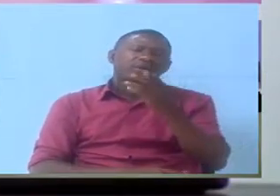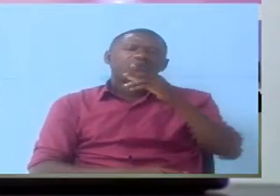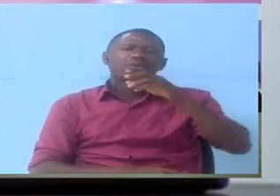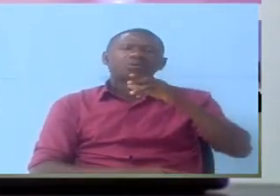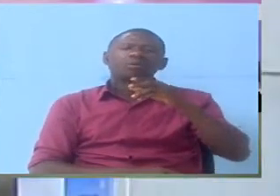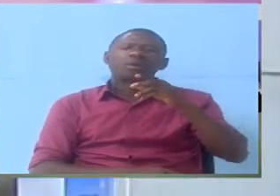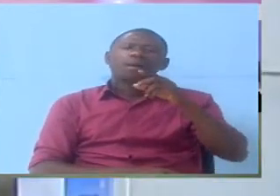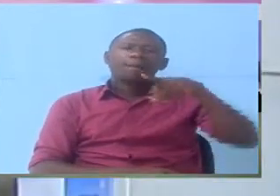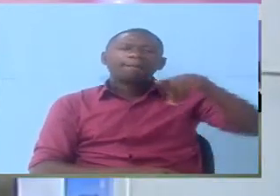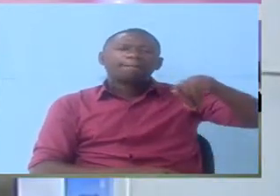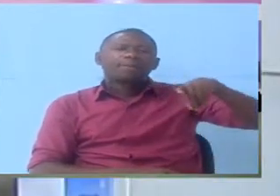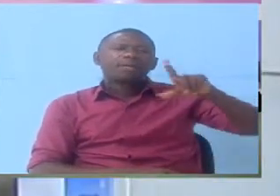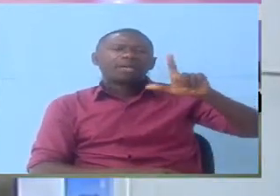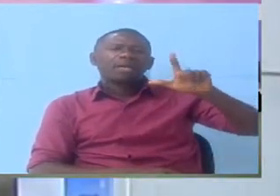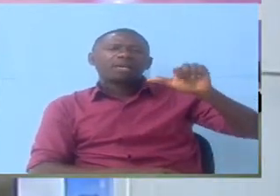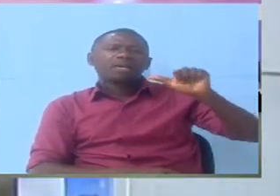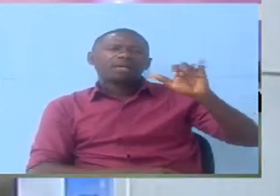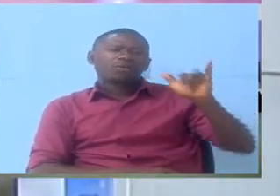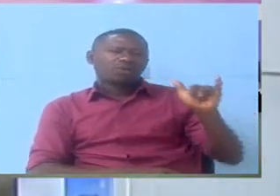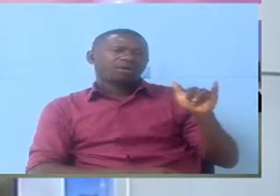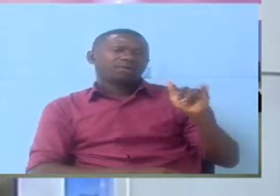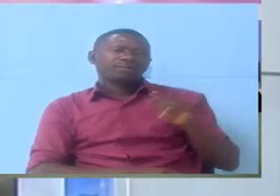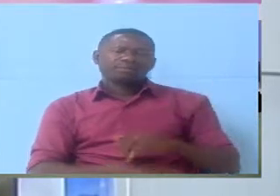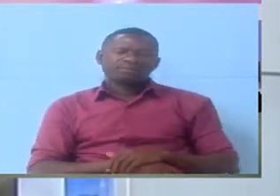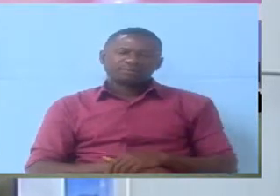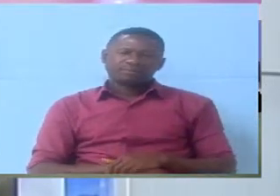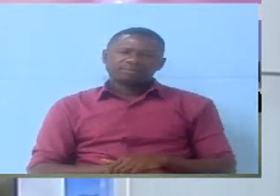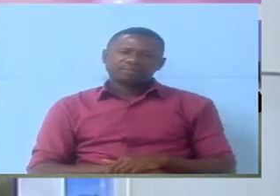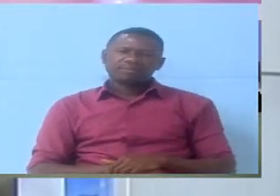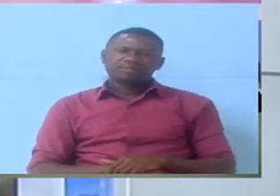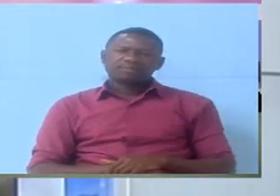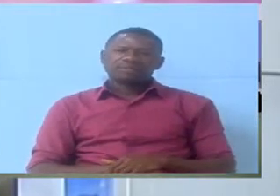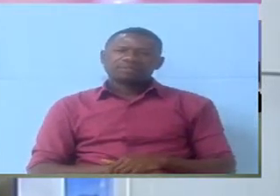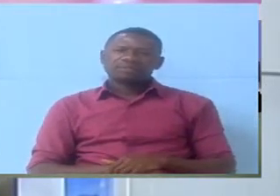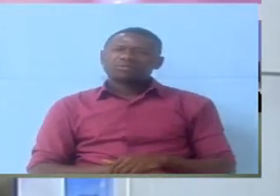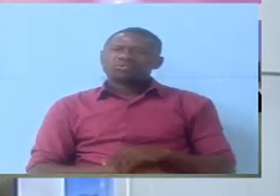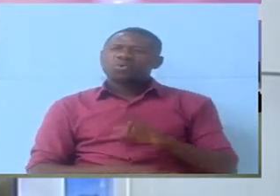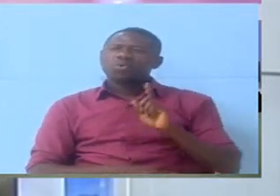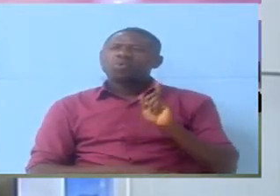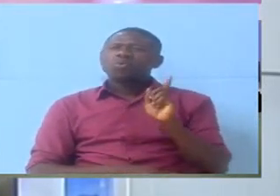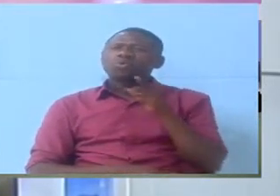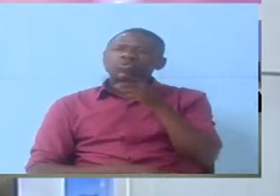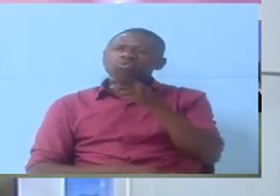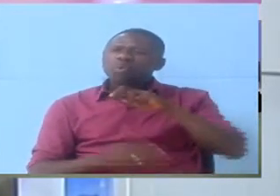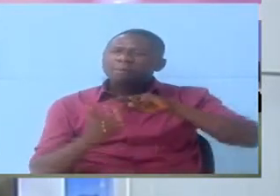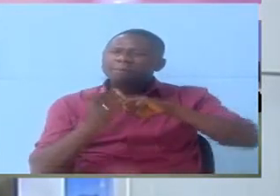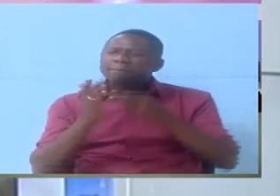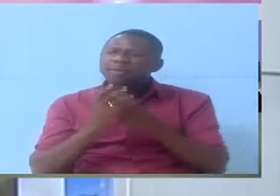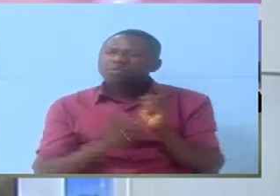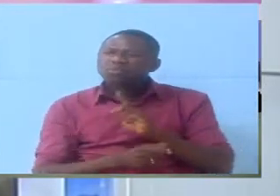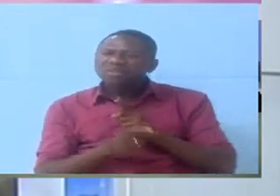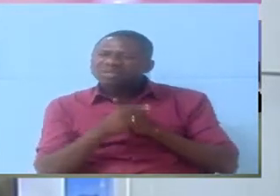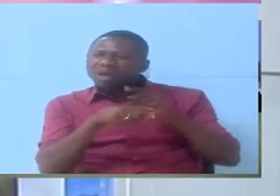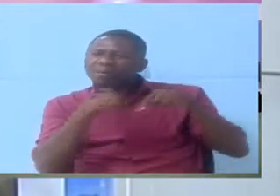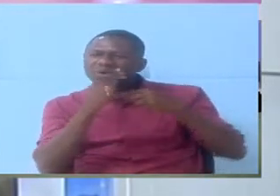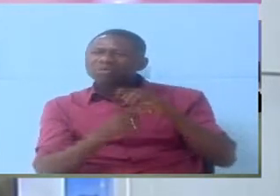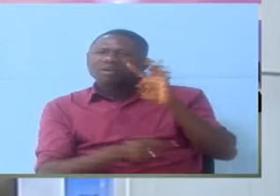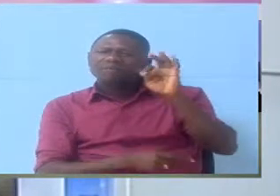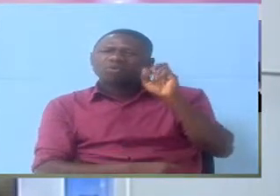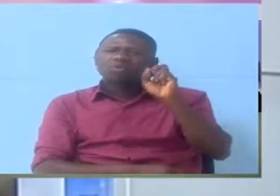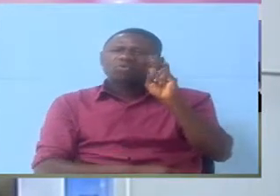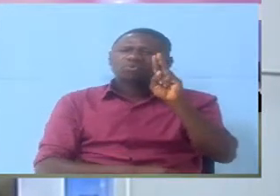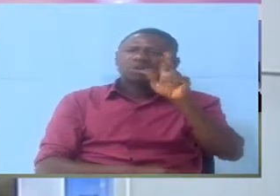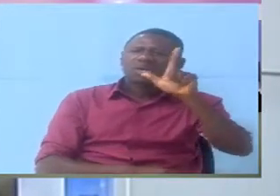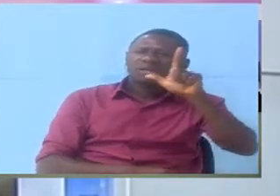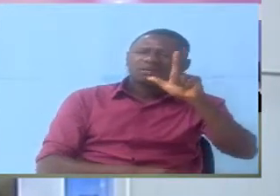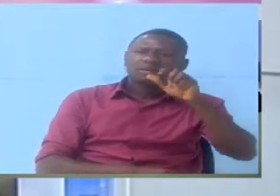kuma kansi falto. It ila ukoto muneti. What I meant in saying it was a foul play. Na kuma ukoto muneti kafu kuni